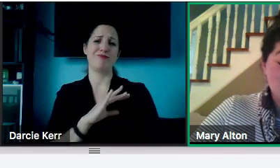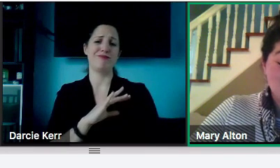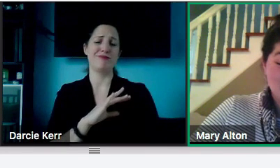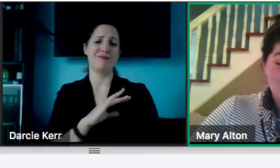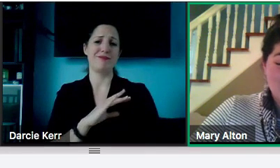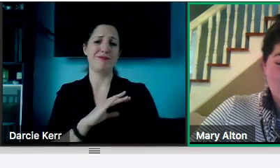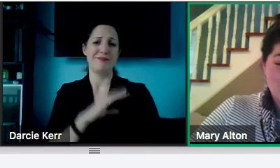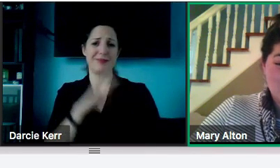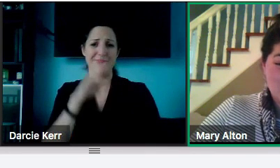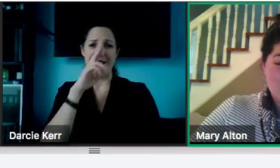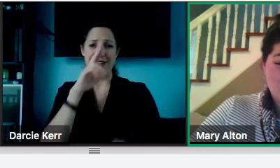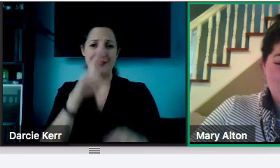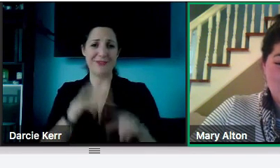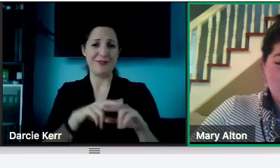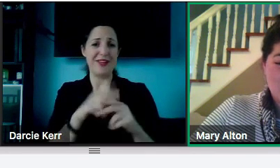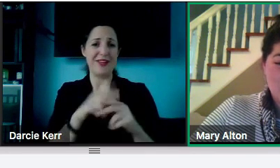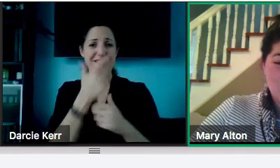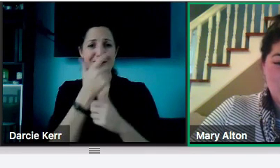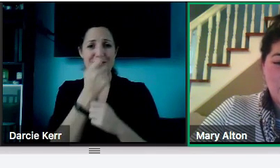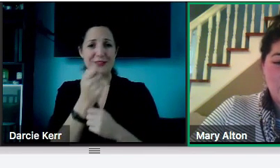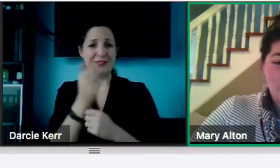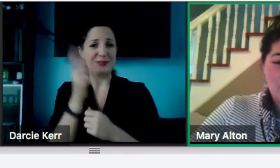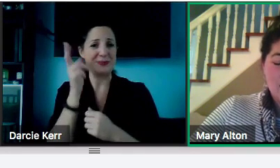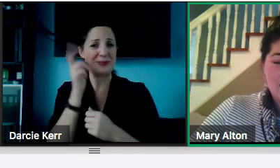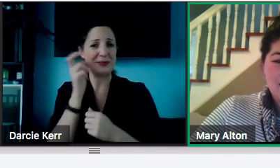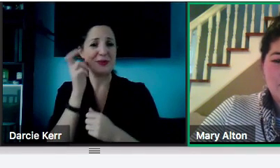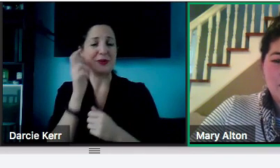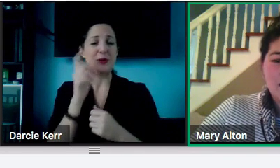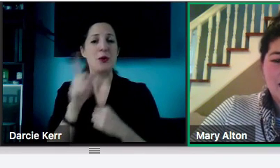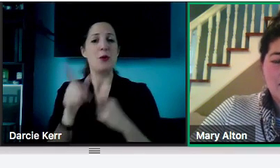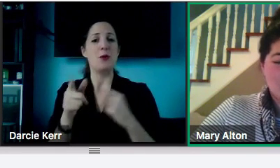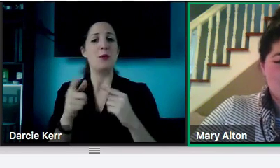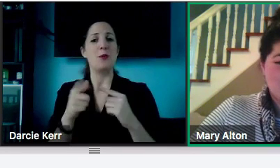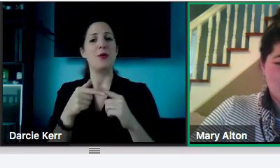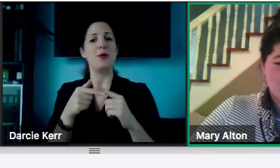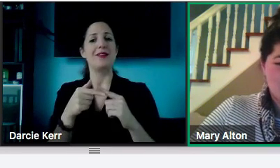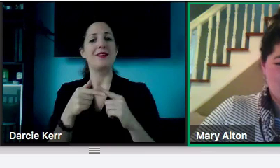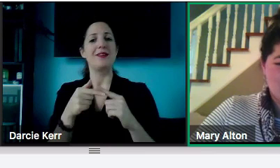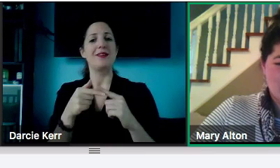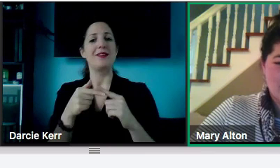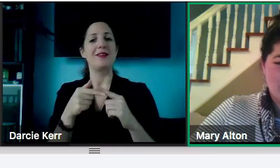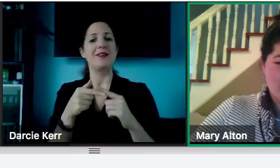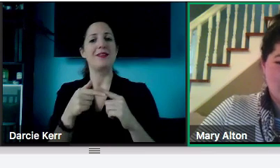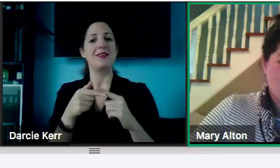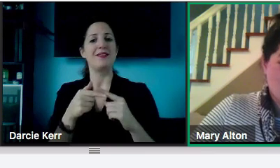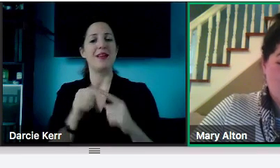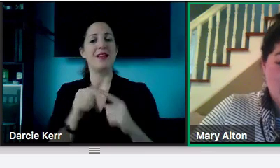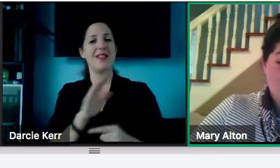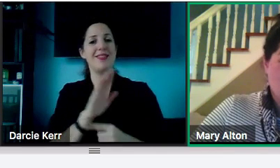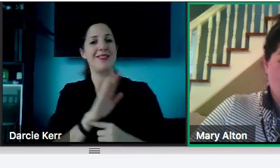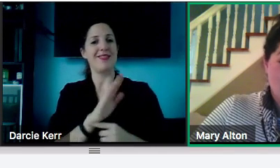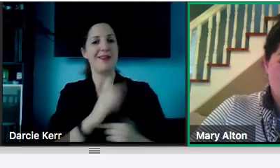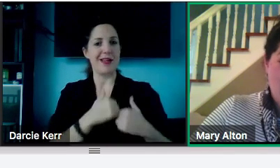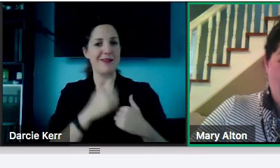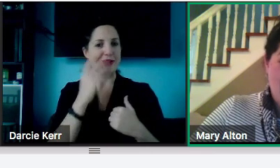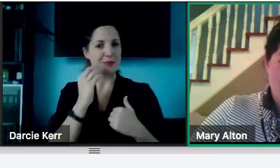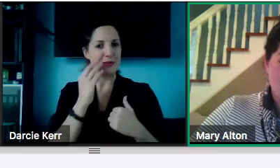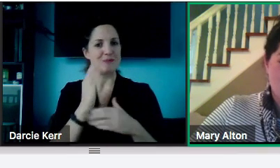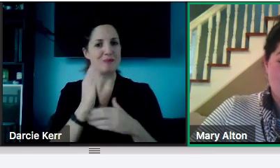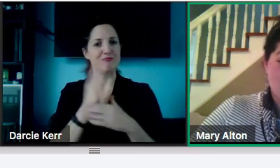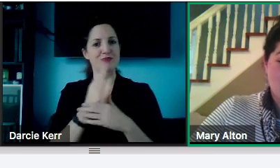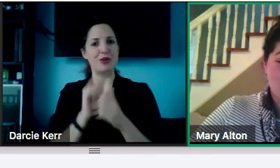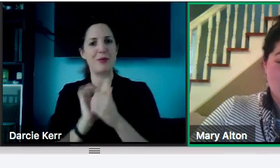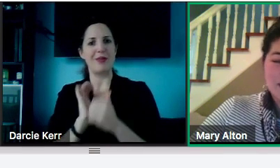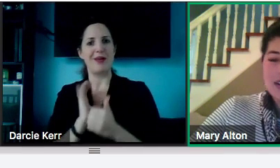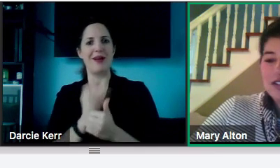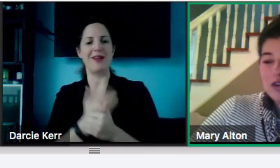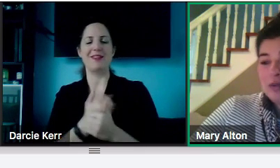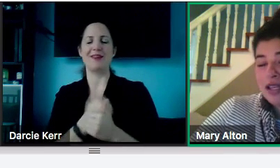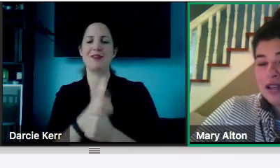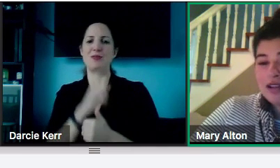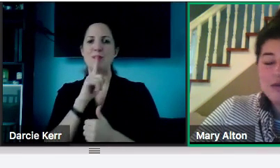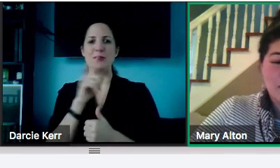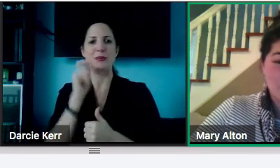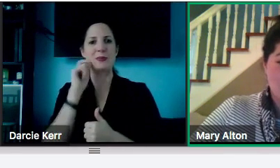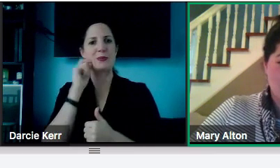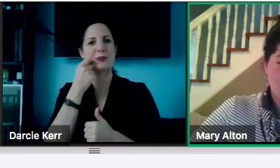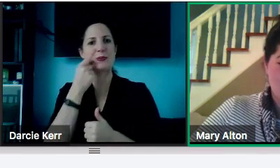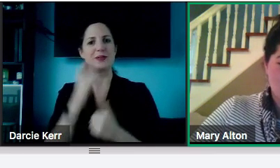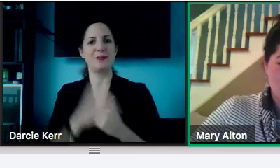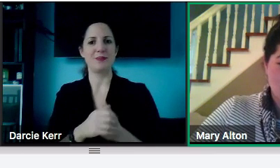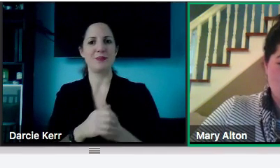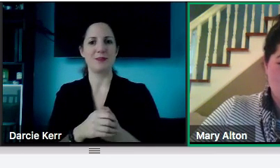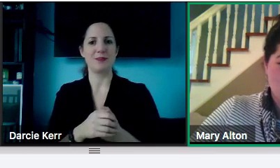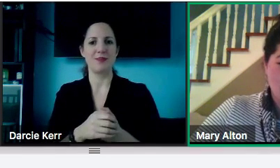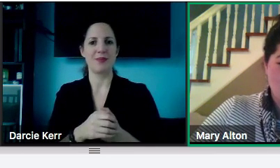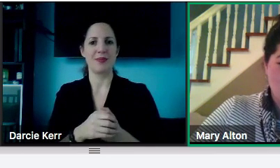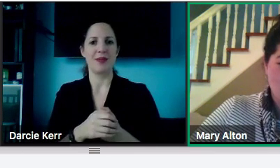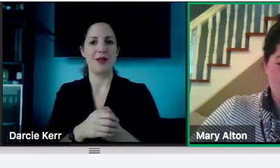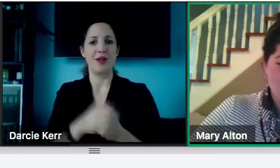very interesting when you're able to share some of the life experiences that our clients have had. So, you know, to me, it makes my